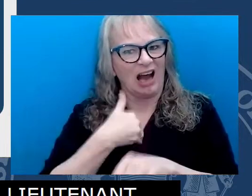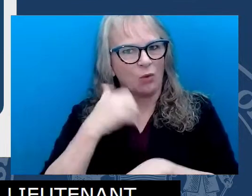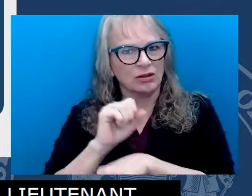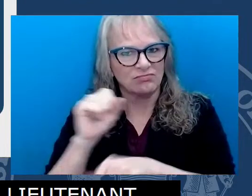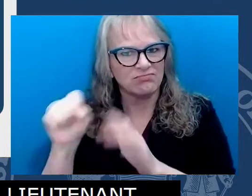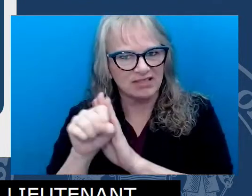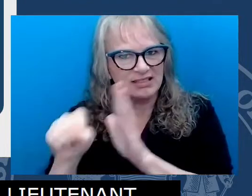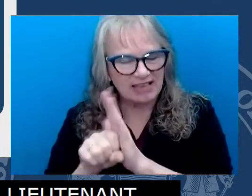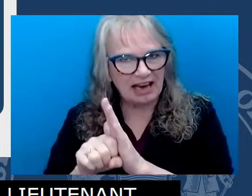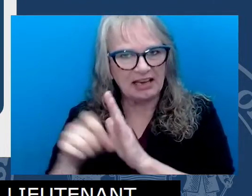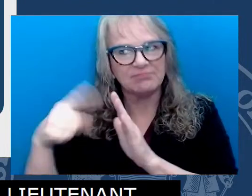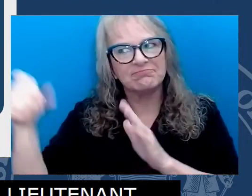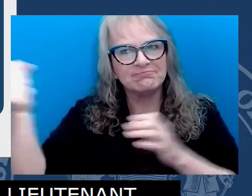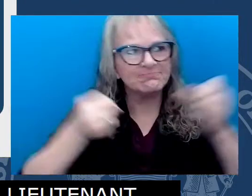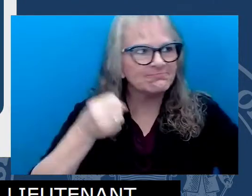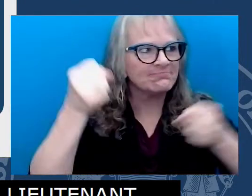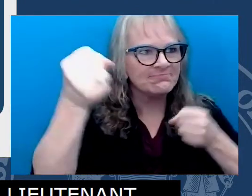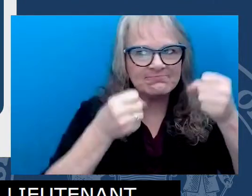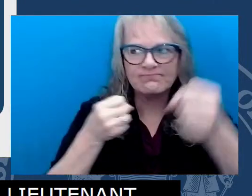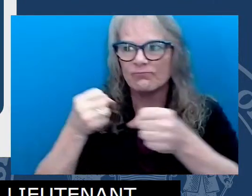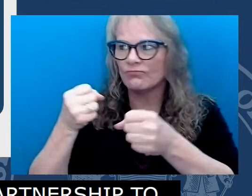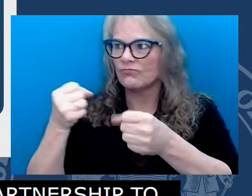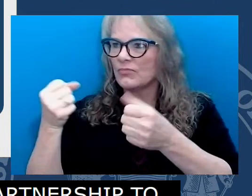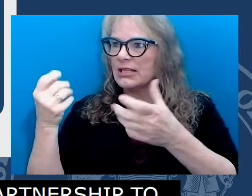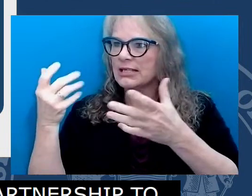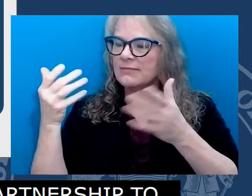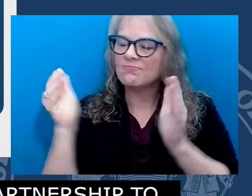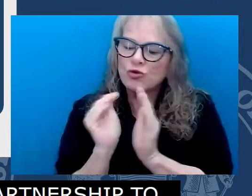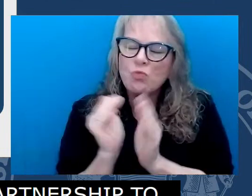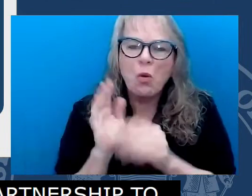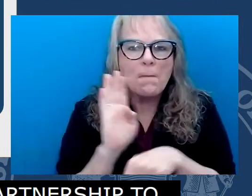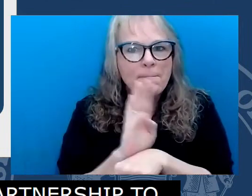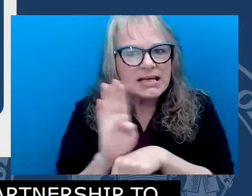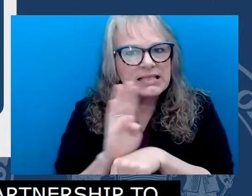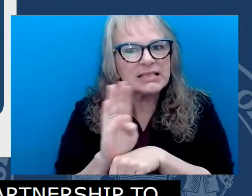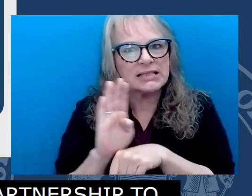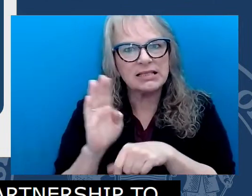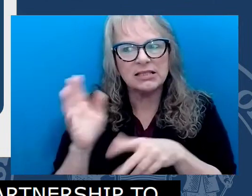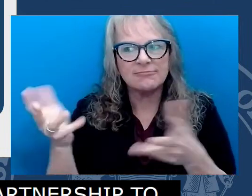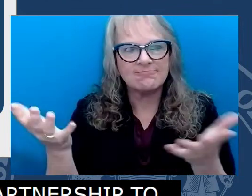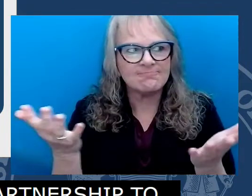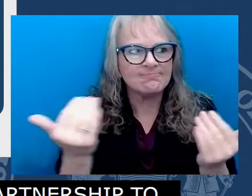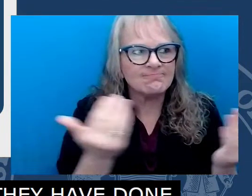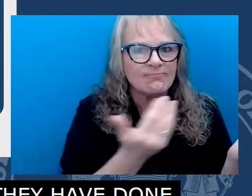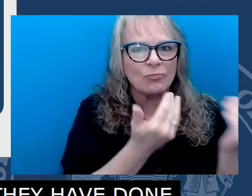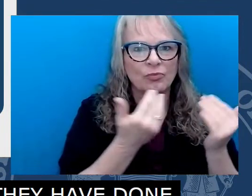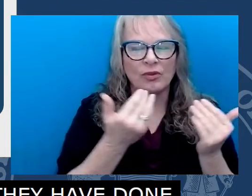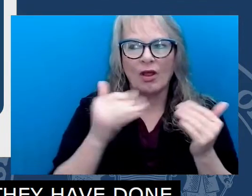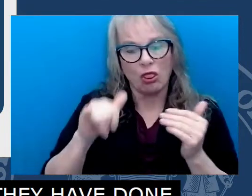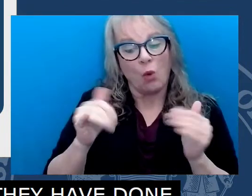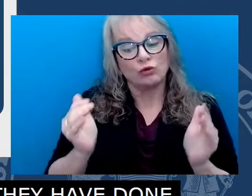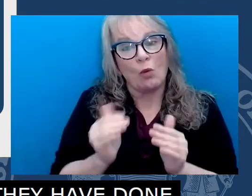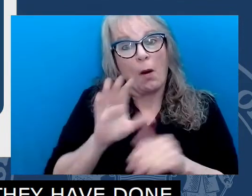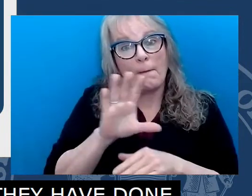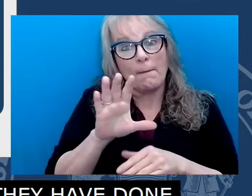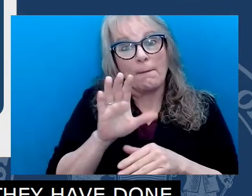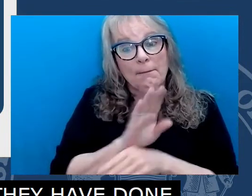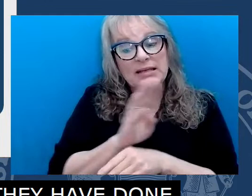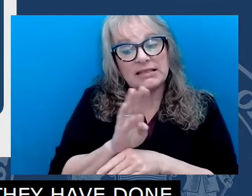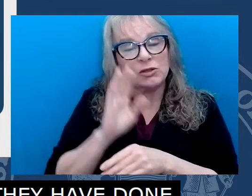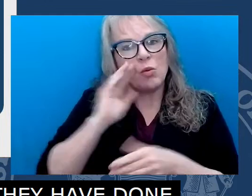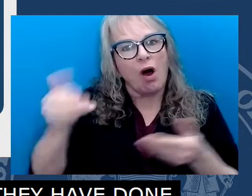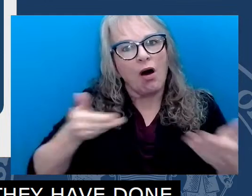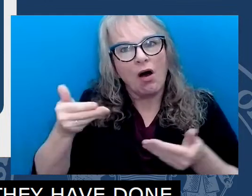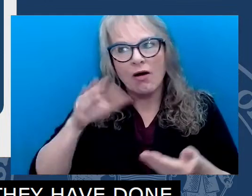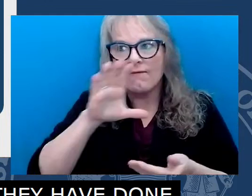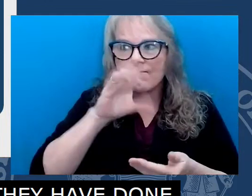at bringing in and attracting really mostly smaller businesses that bring 50 to 100 employees.